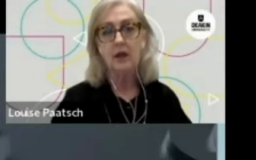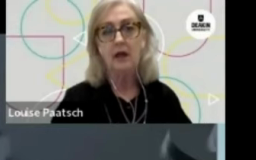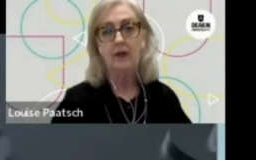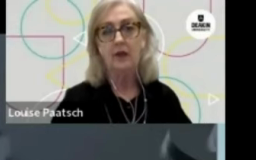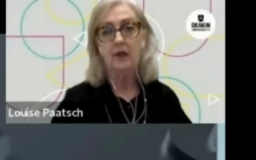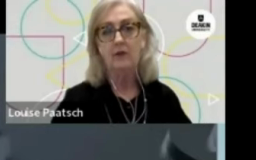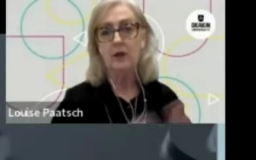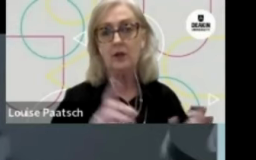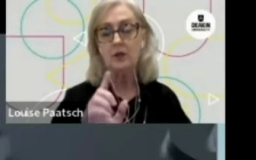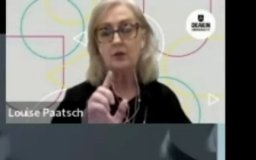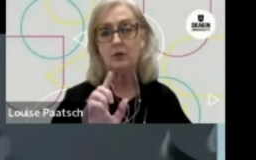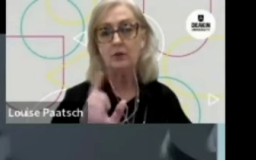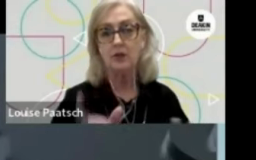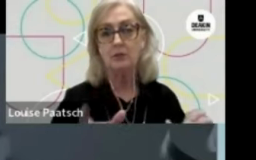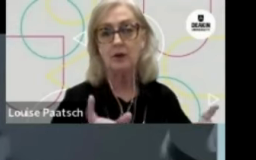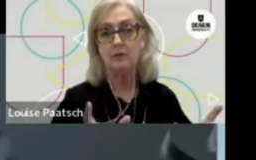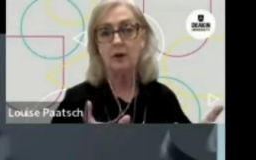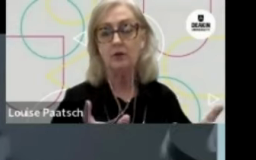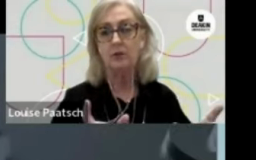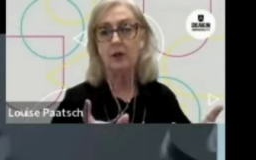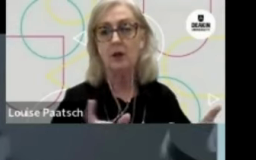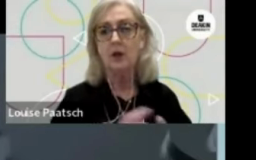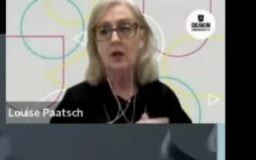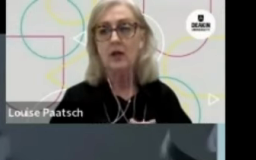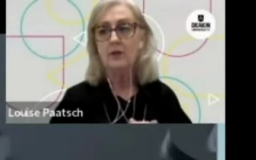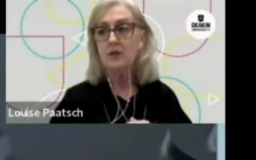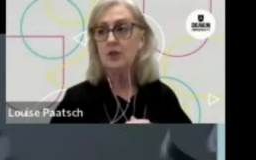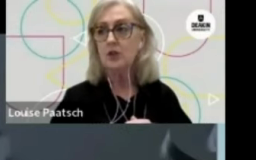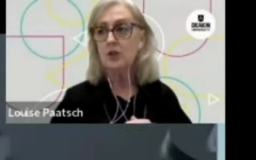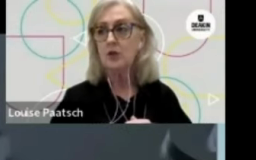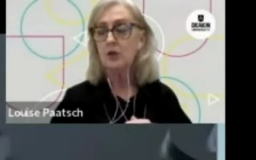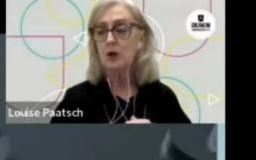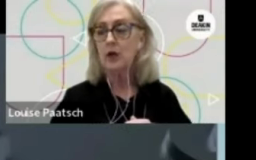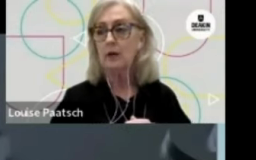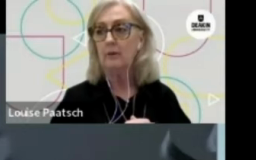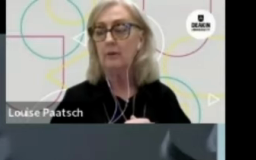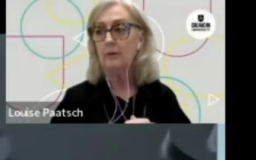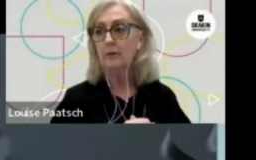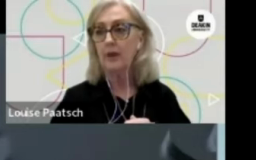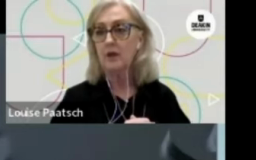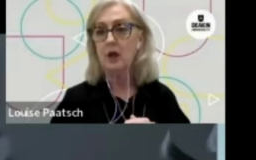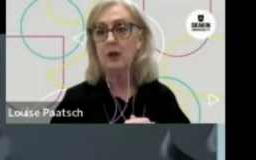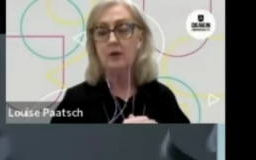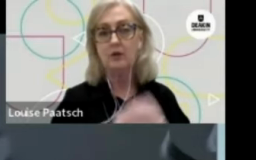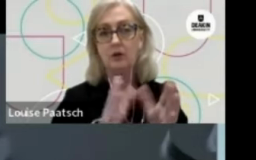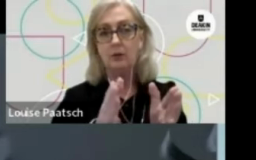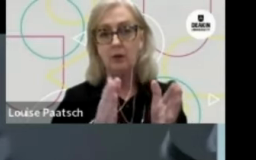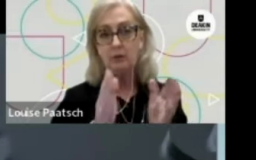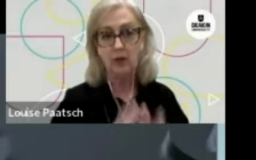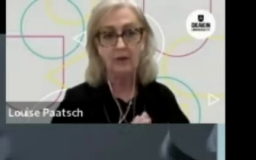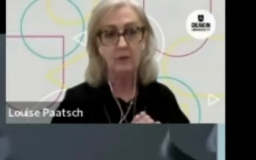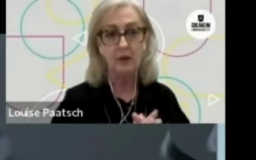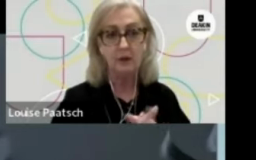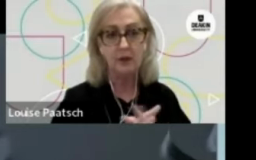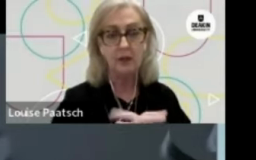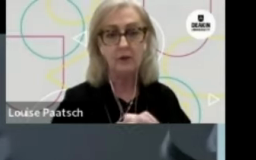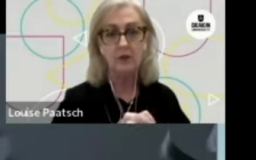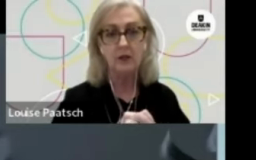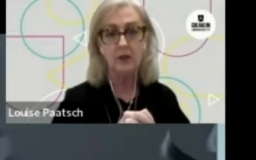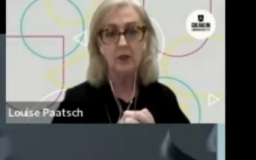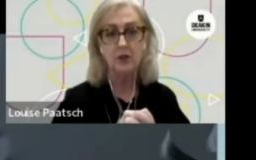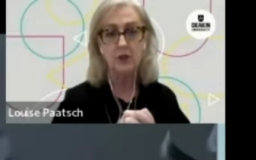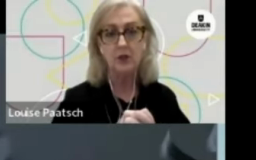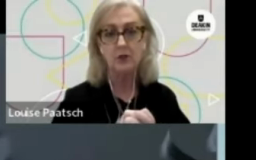time, and then end of year to sort of measure pre-post. But if it's too time consuming, we pull out the middle